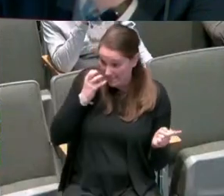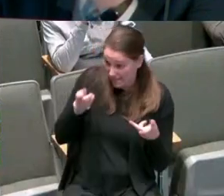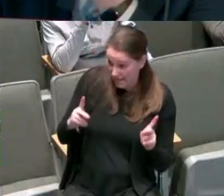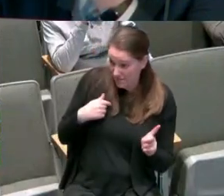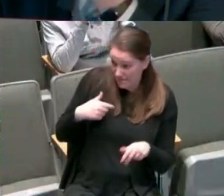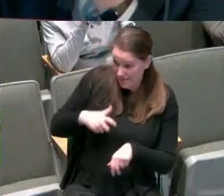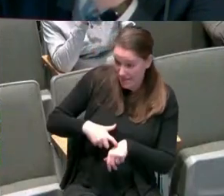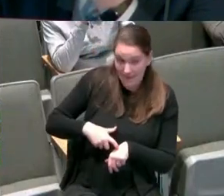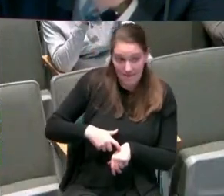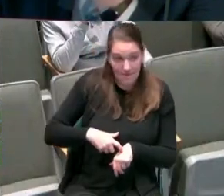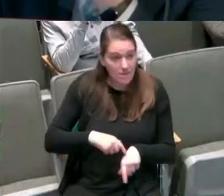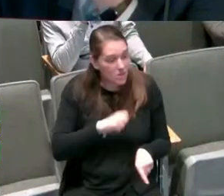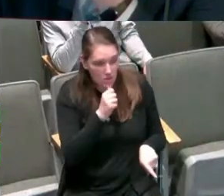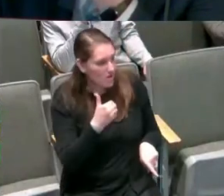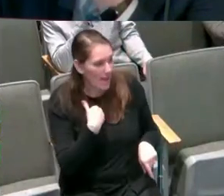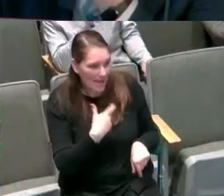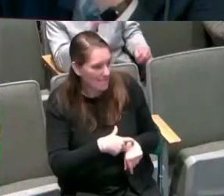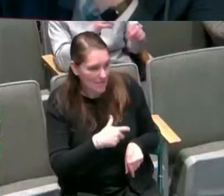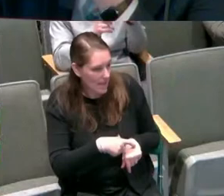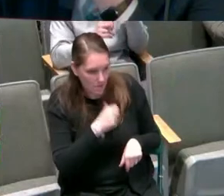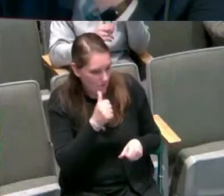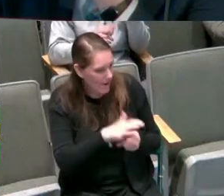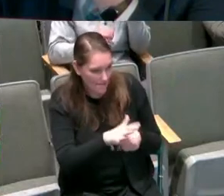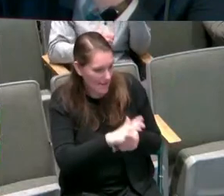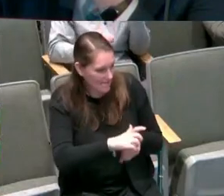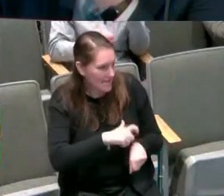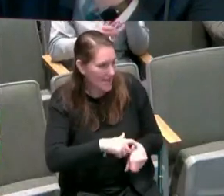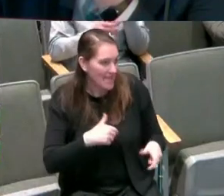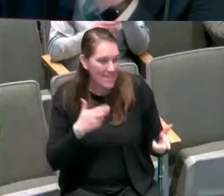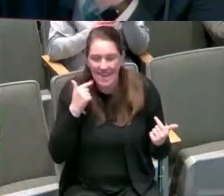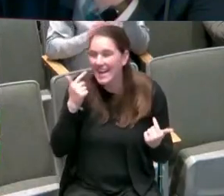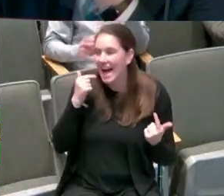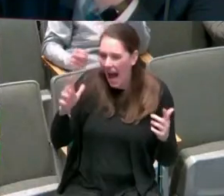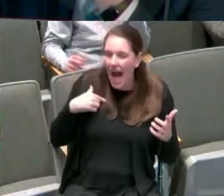you actually don't really have a lot of time